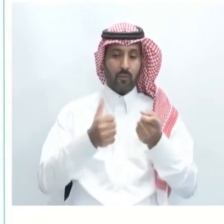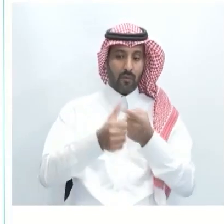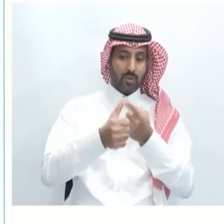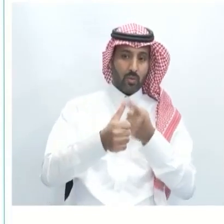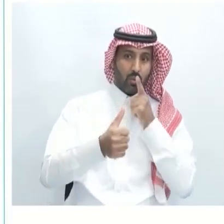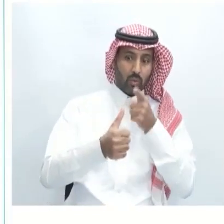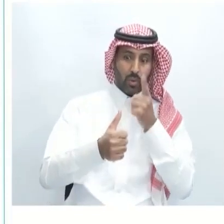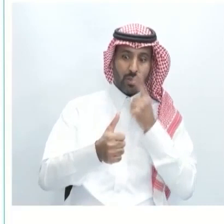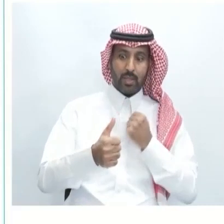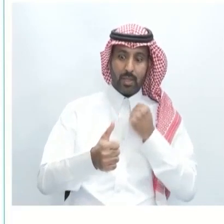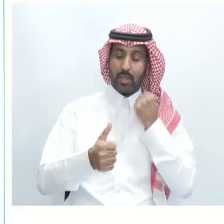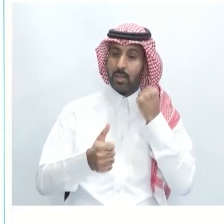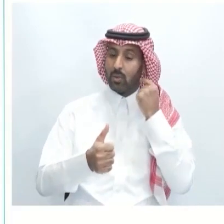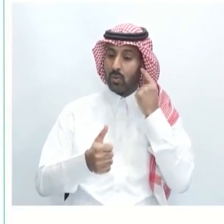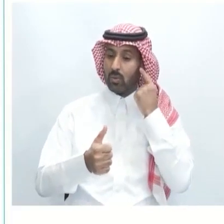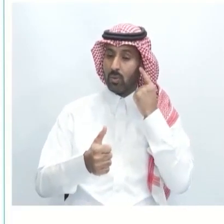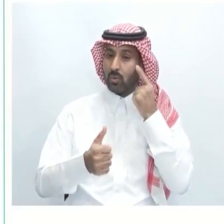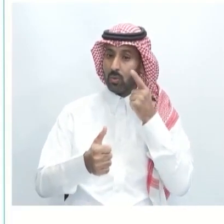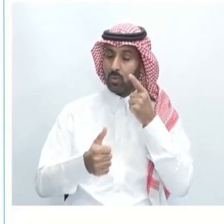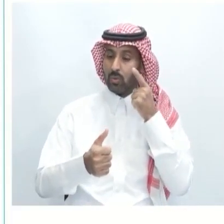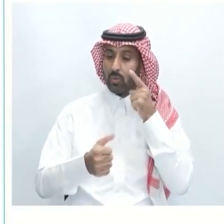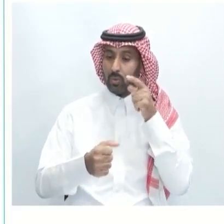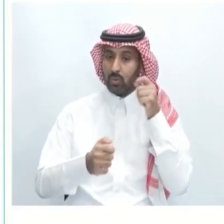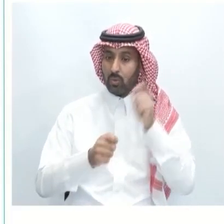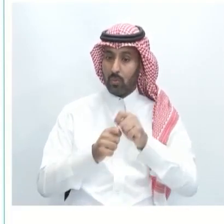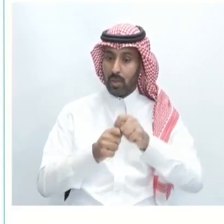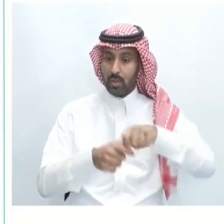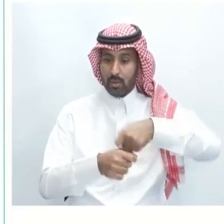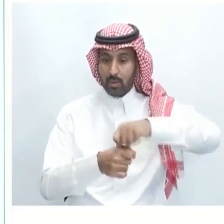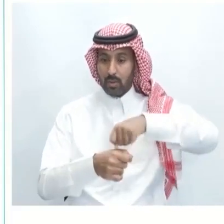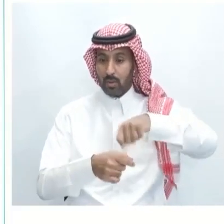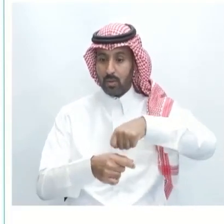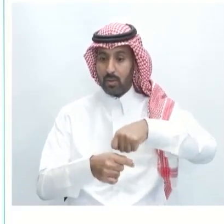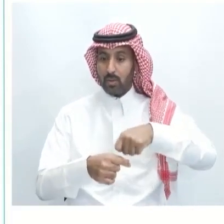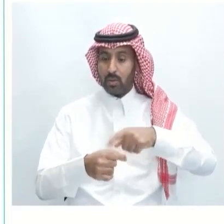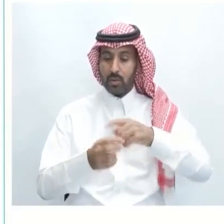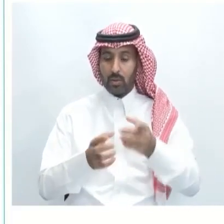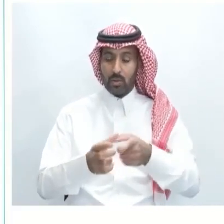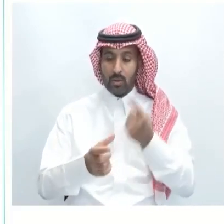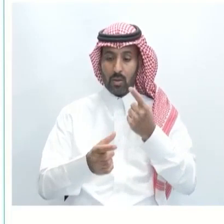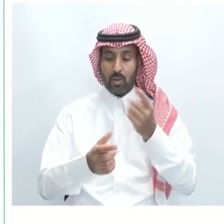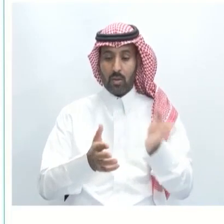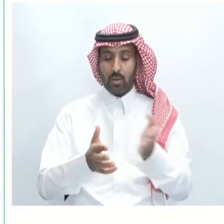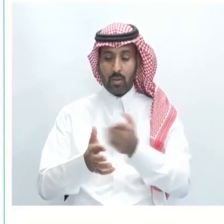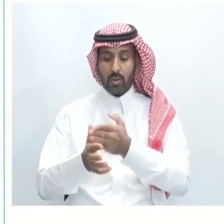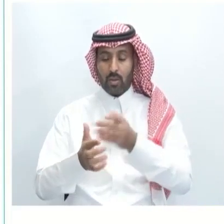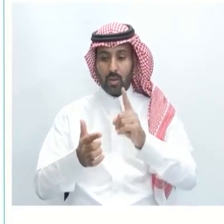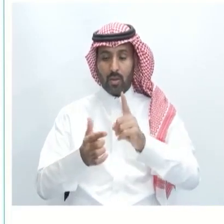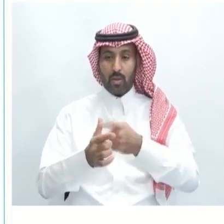need to make the sauce. You cook the pasta in boiling water. So these are steps.